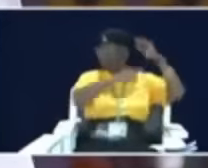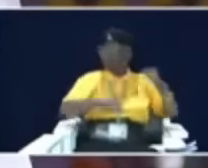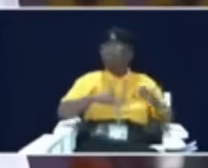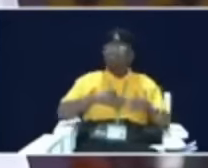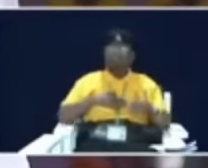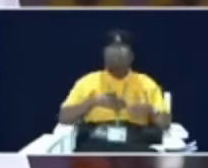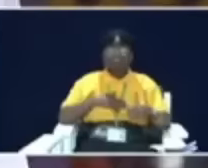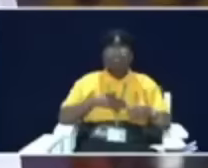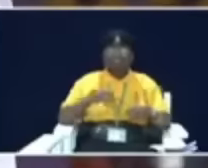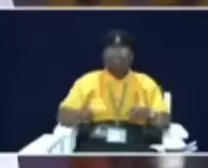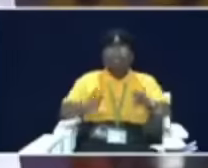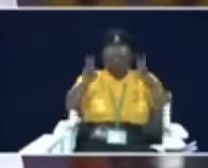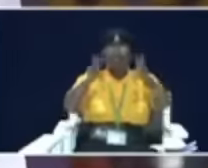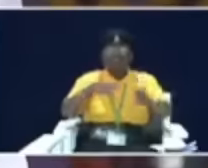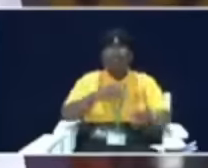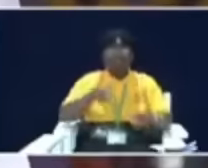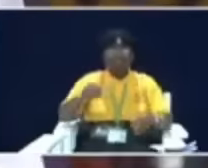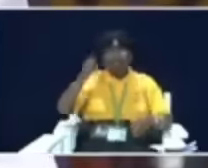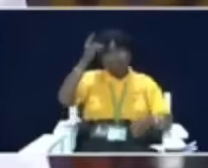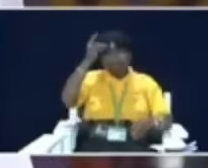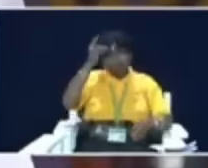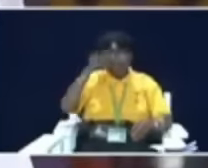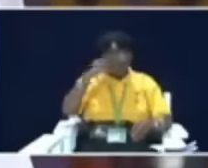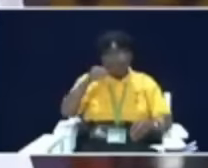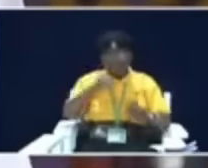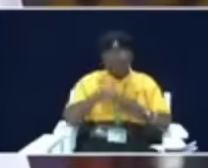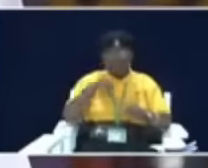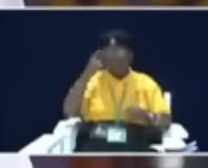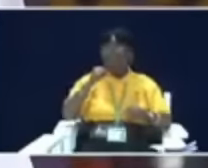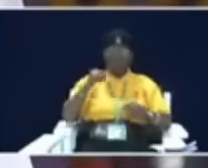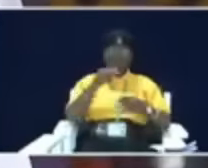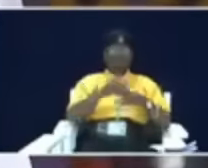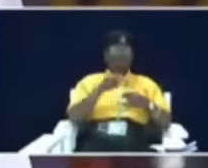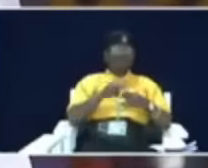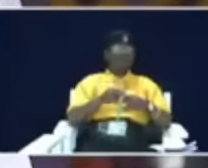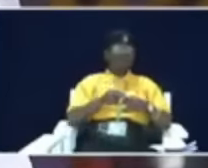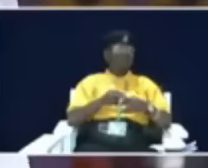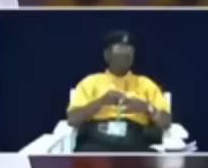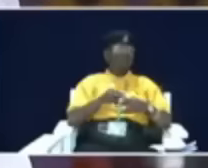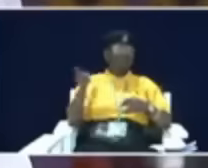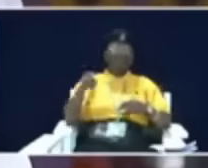And the demon says, in whose name? And you say, in the name of Jesus, he will get out of the way.